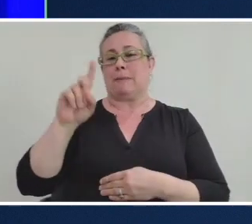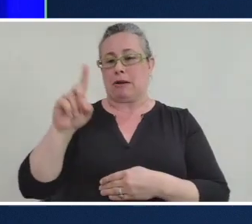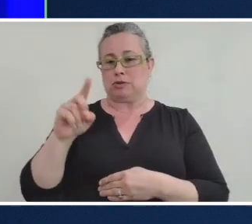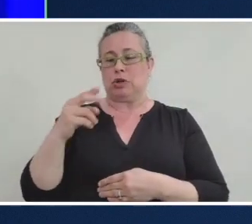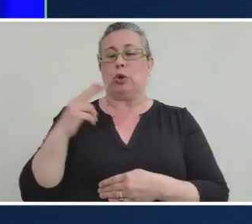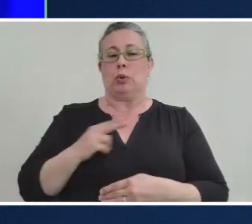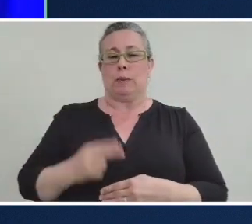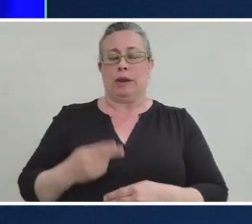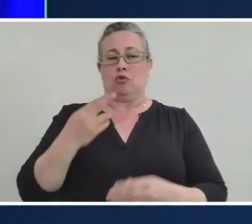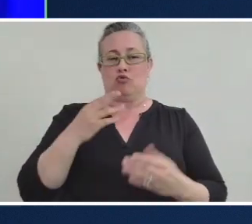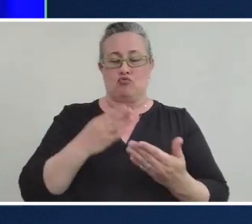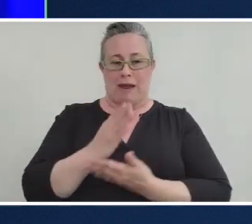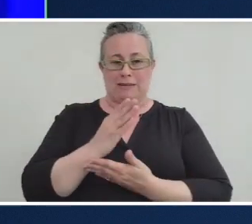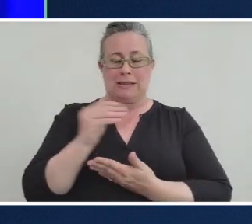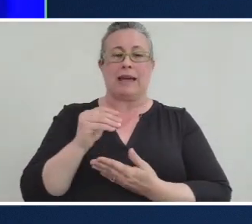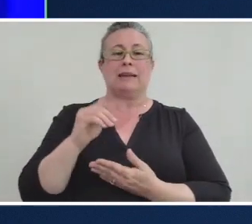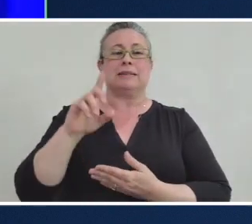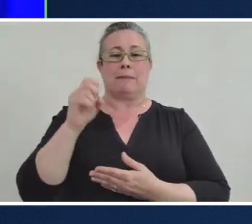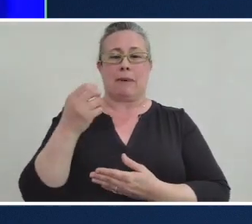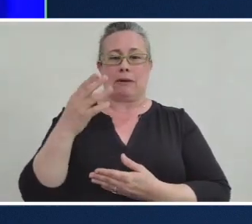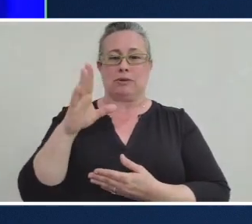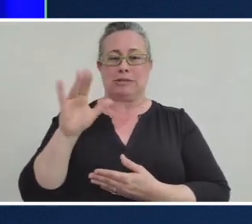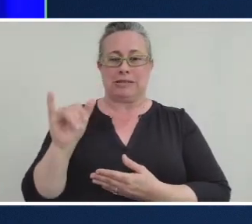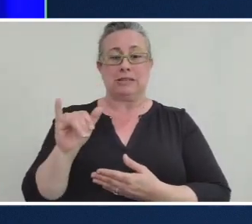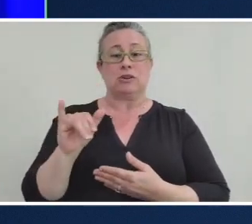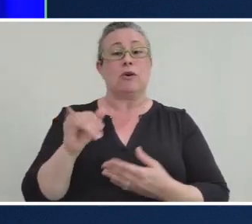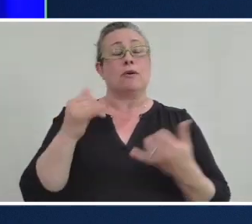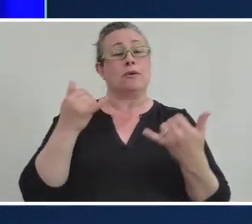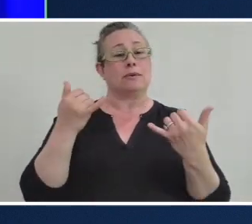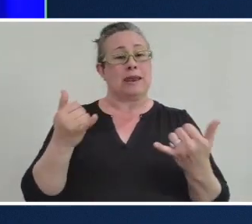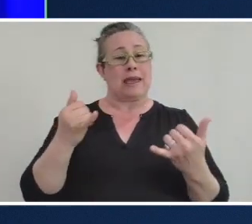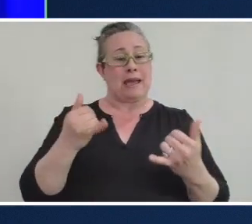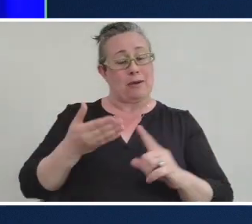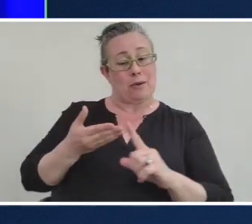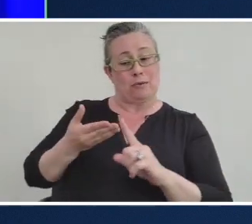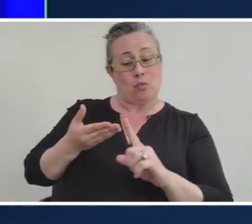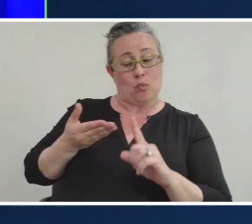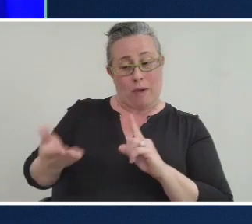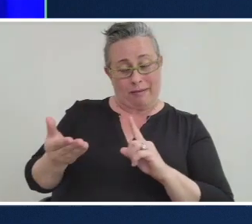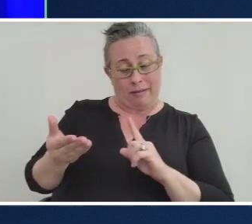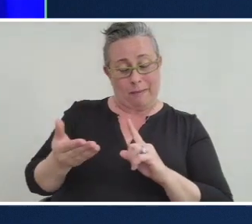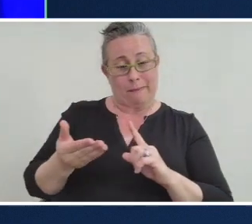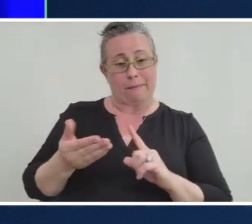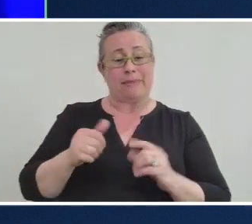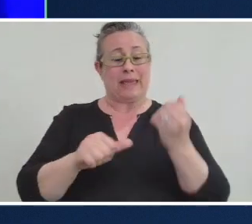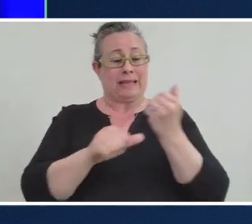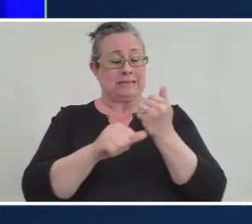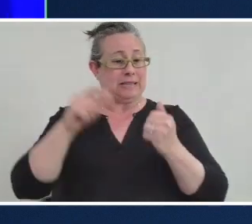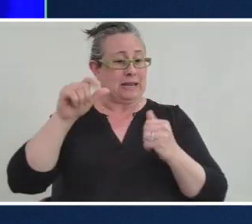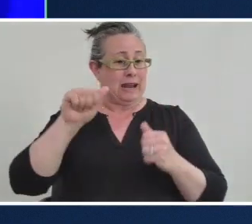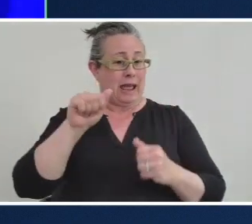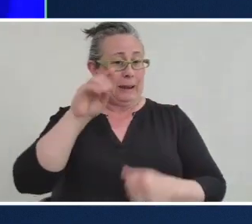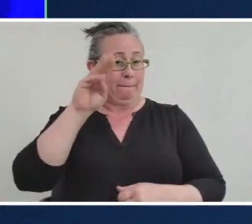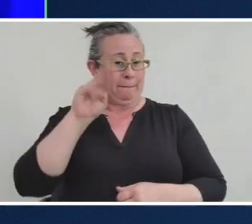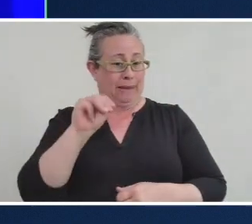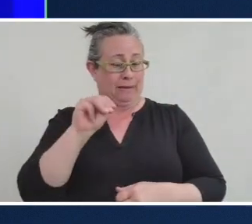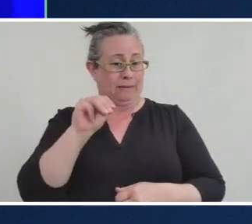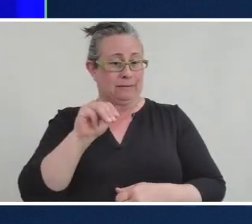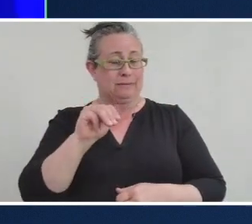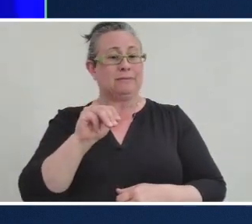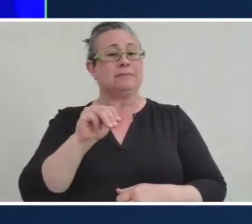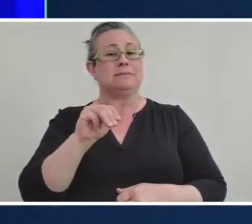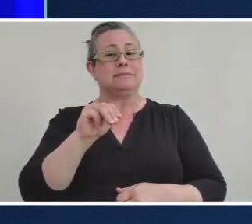Shannon Green. So with that, please let me welcome Assistant Administrator Shannon Green.